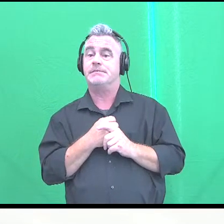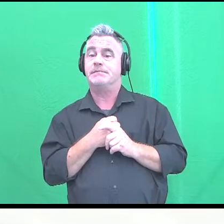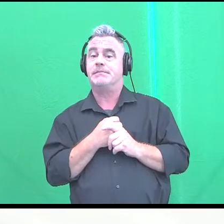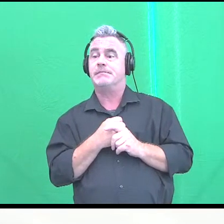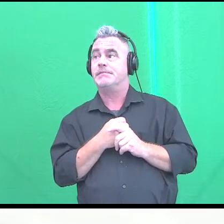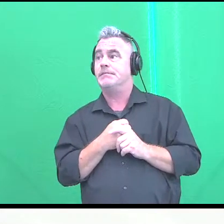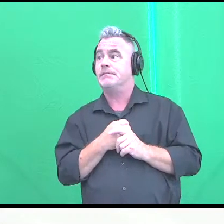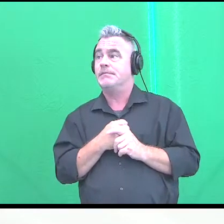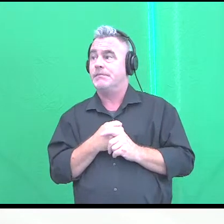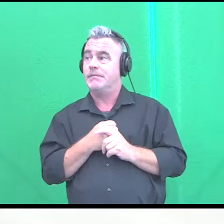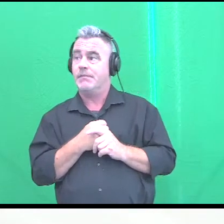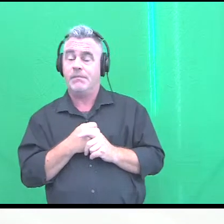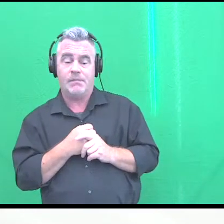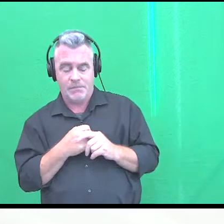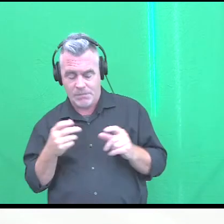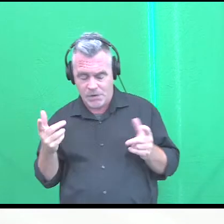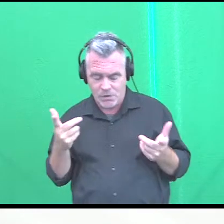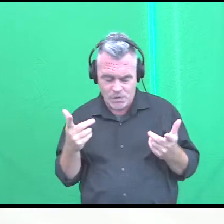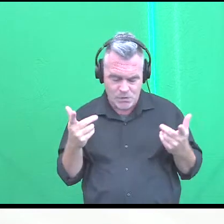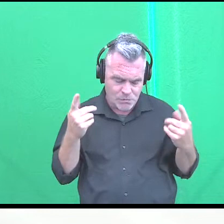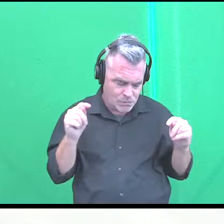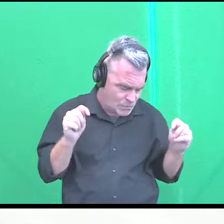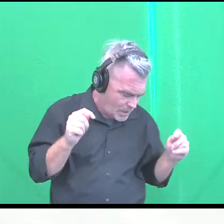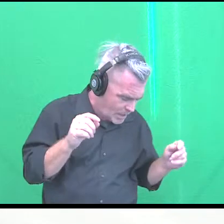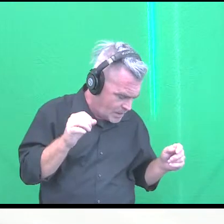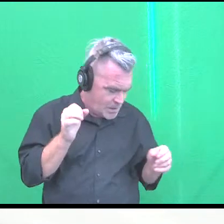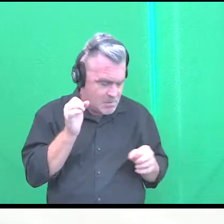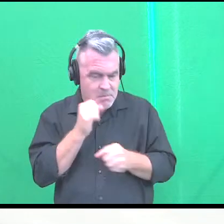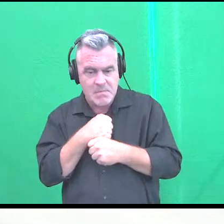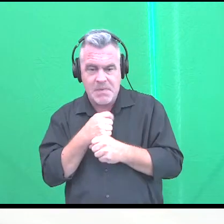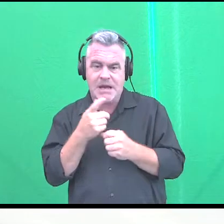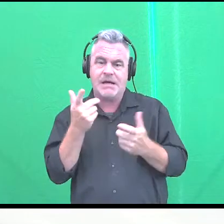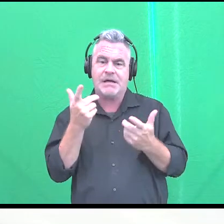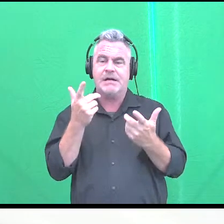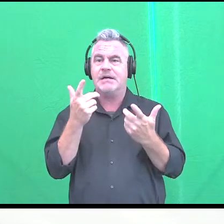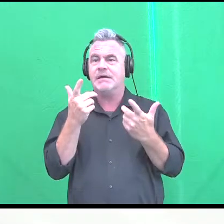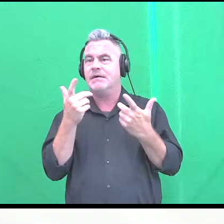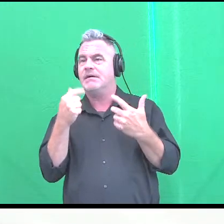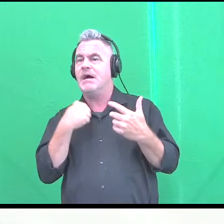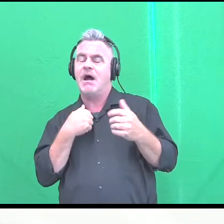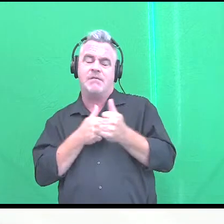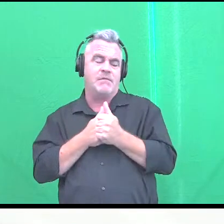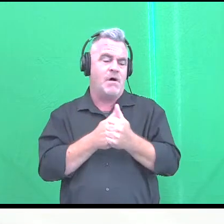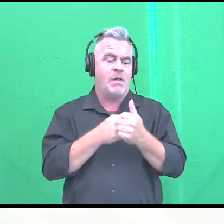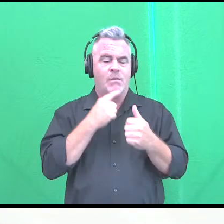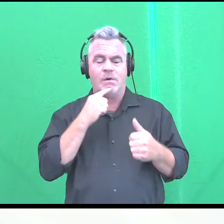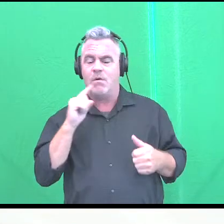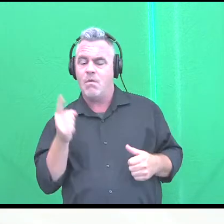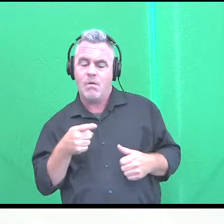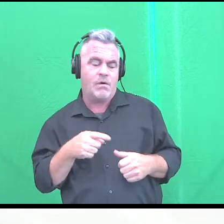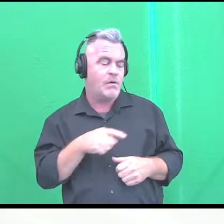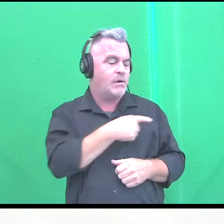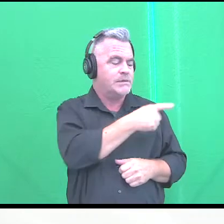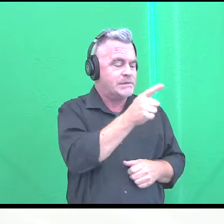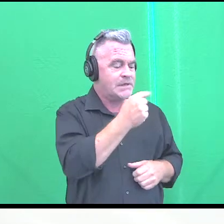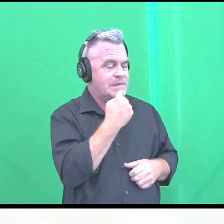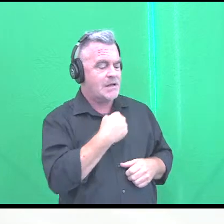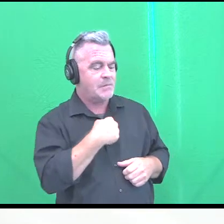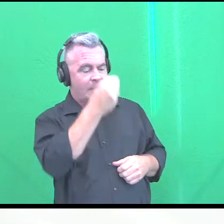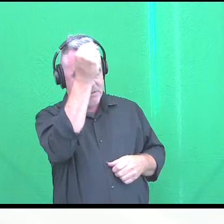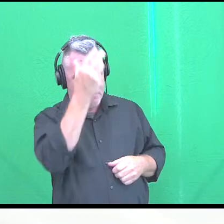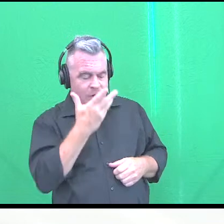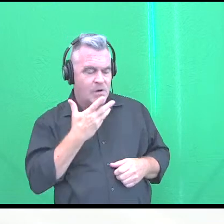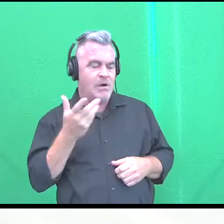Now, you can rationalize it, justify it. I'm just following orders. That's what they're telling me to do. That's what I have to